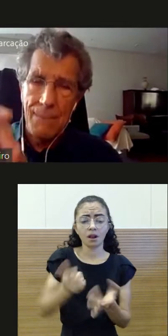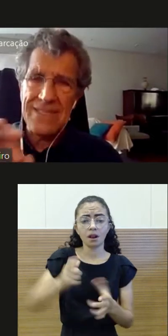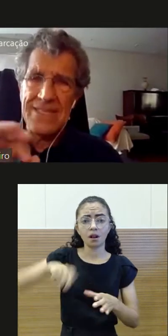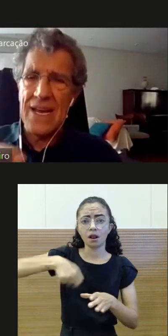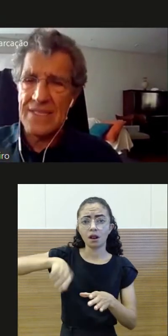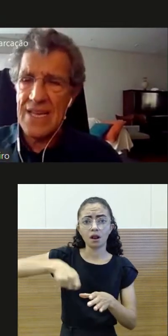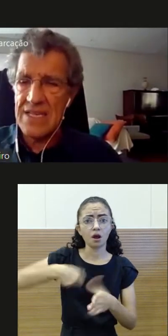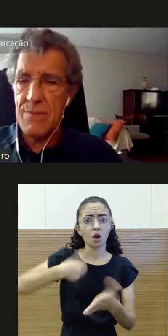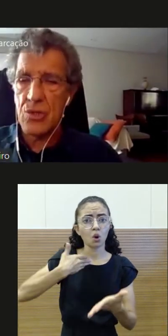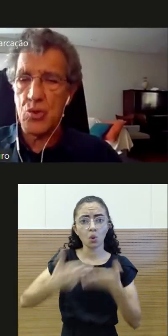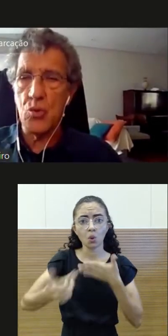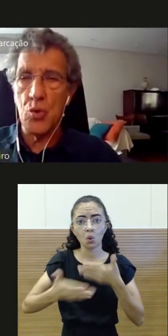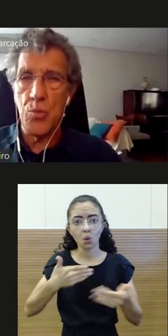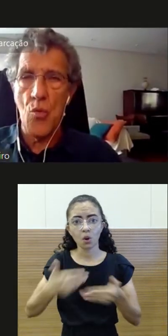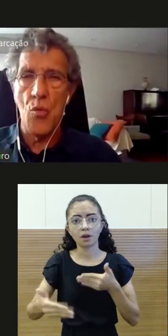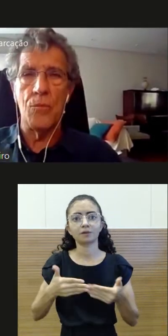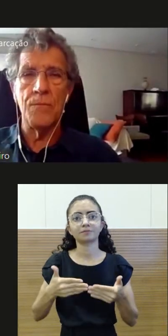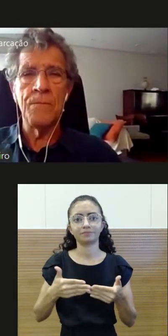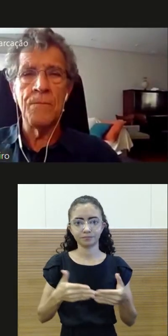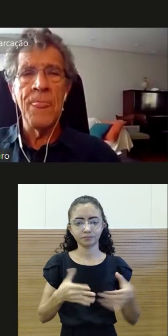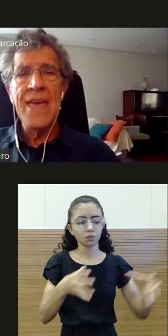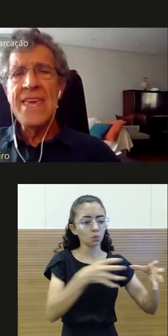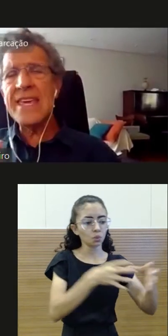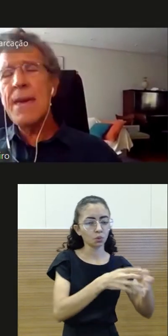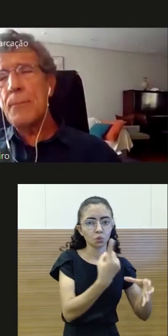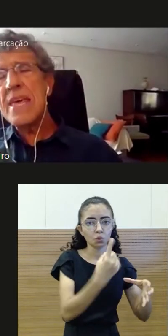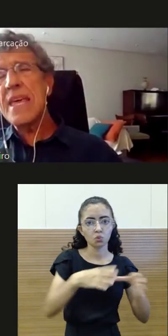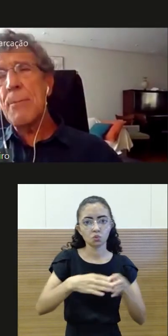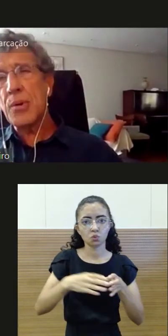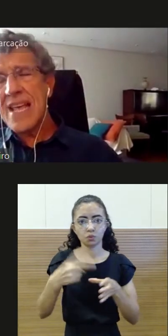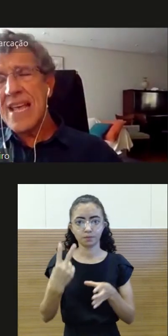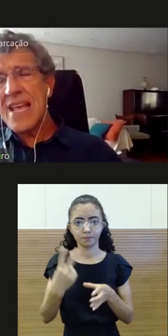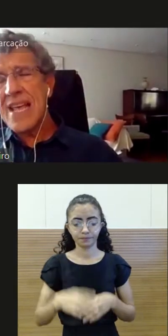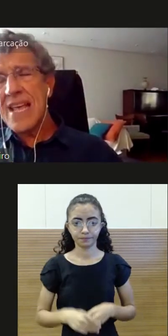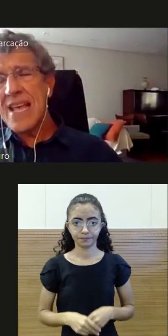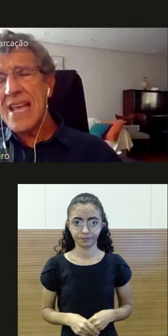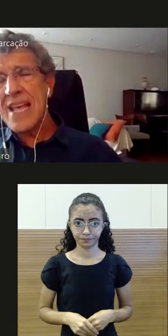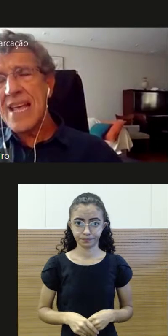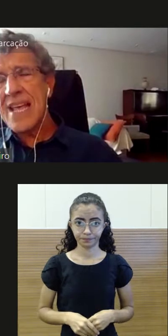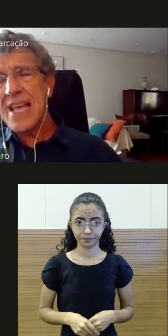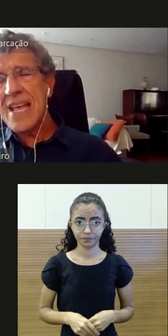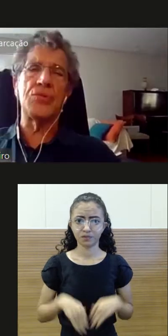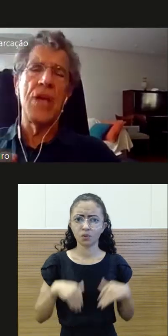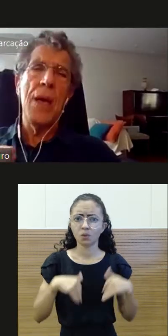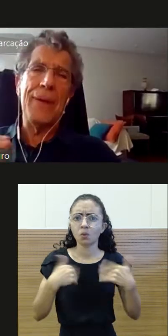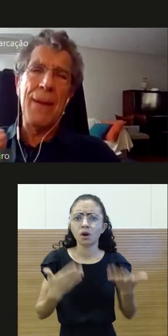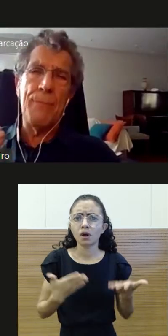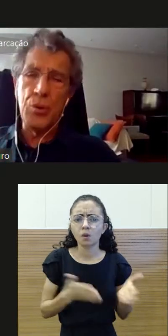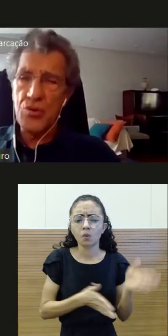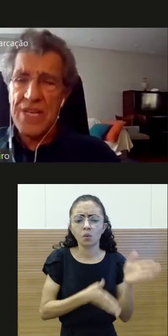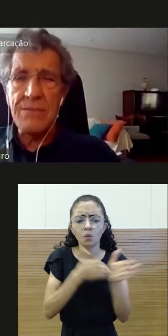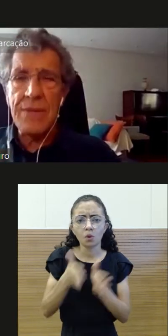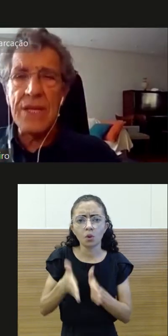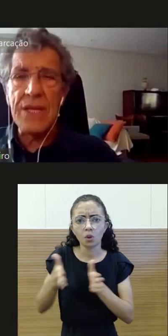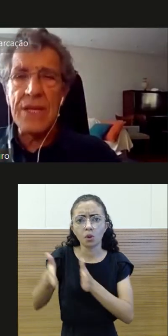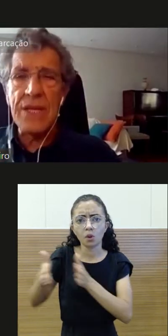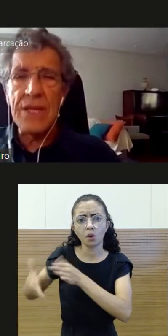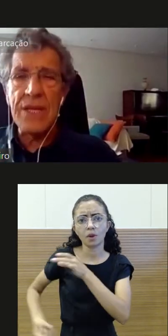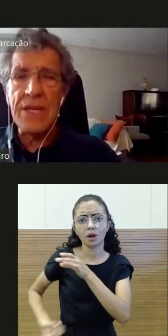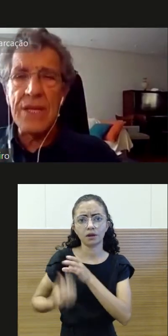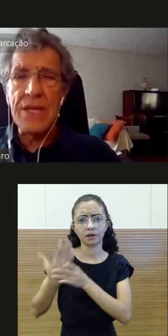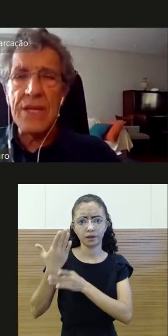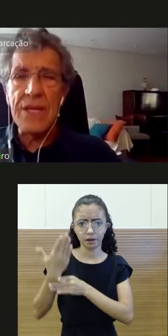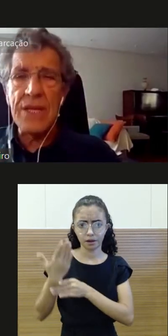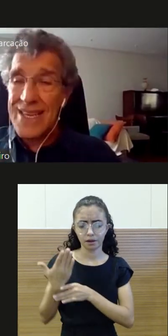and each culinary preparation based on group one. And what processes are used